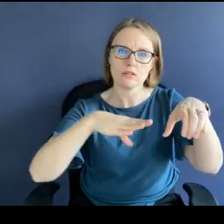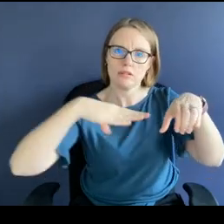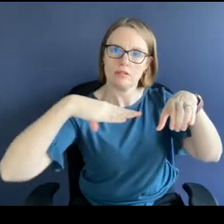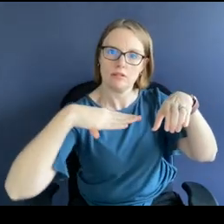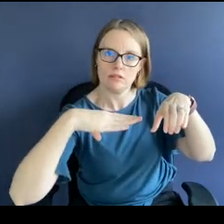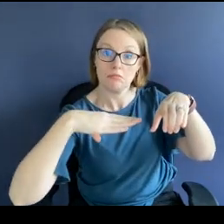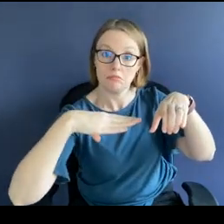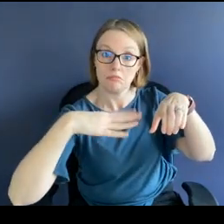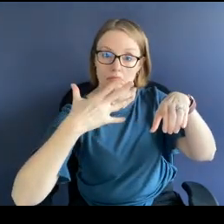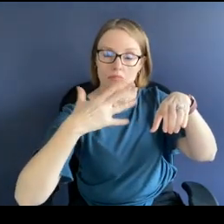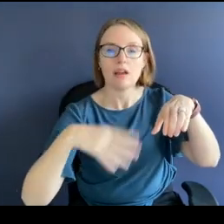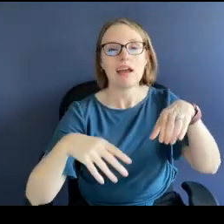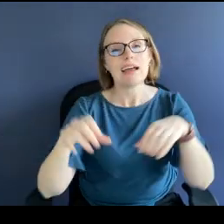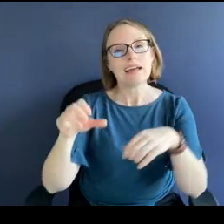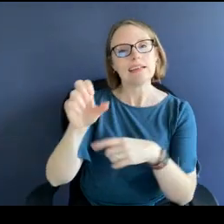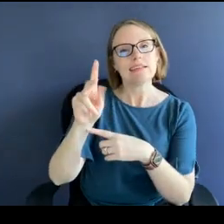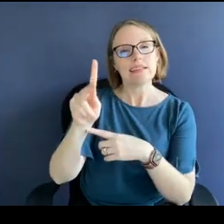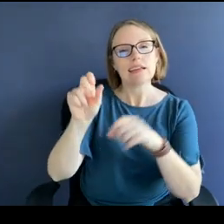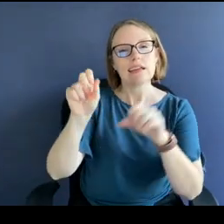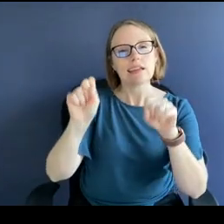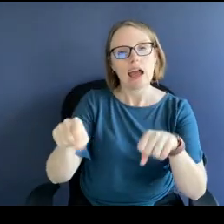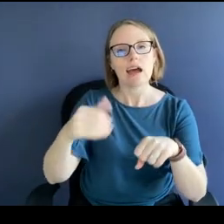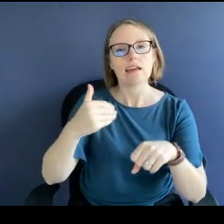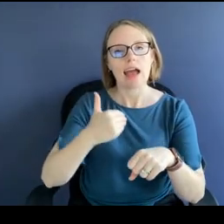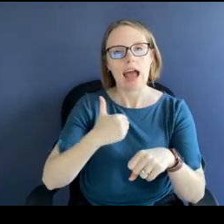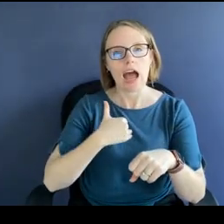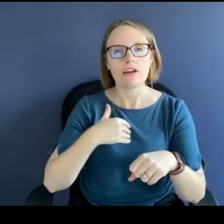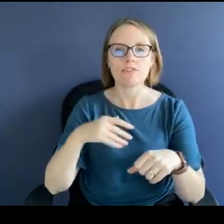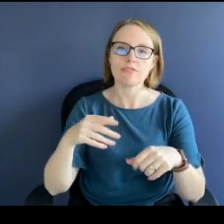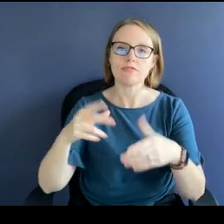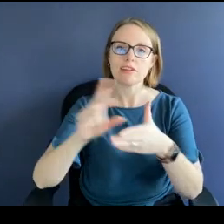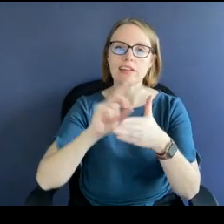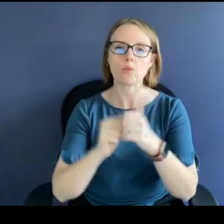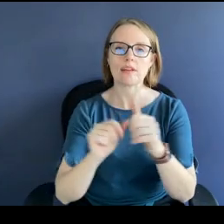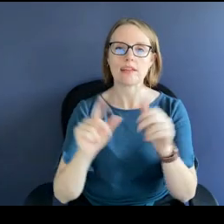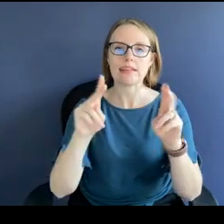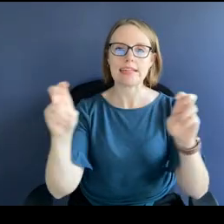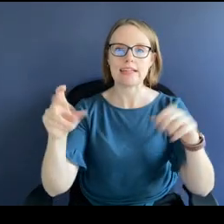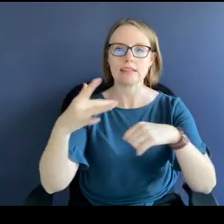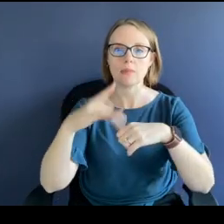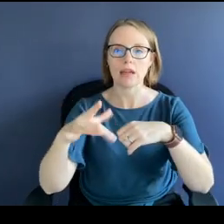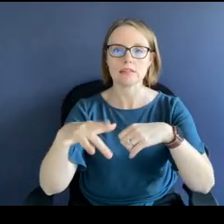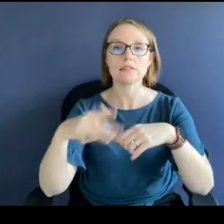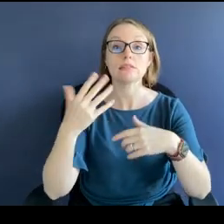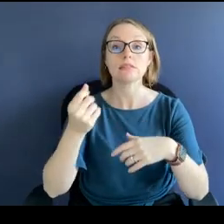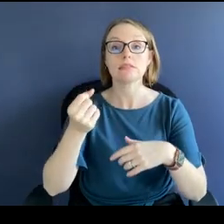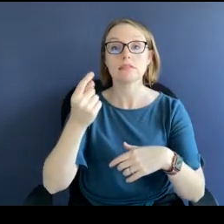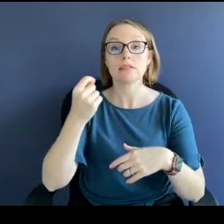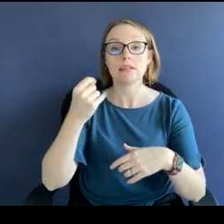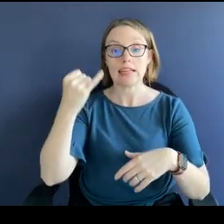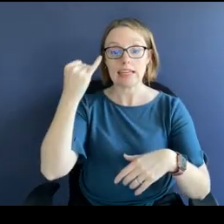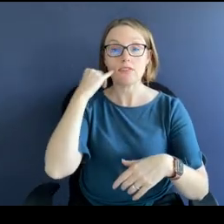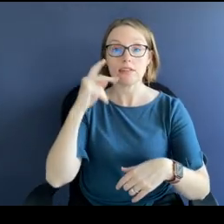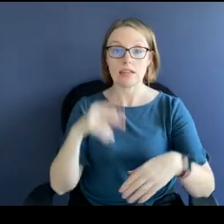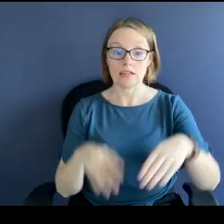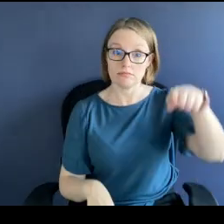space below, with the 30 by 48 inch